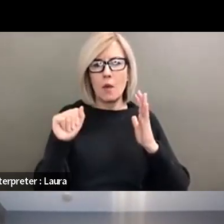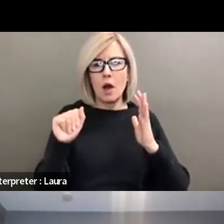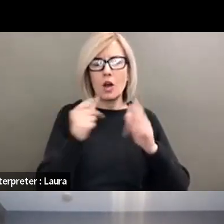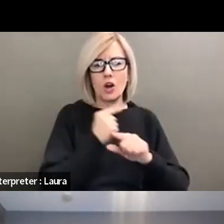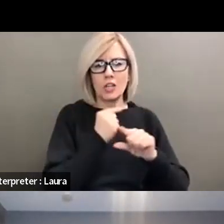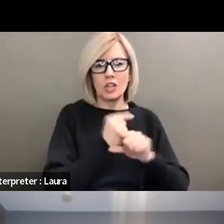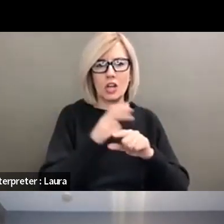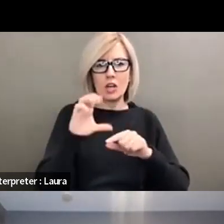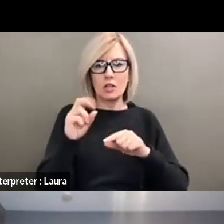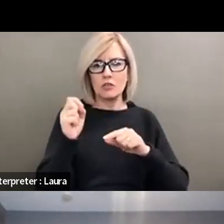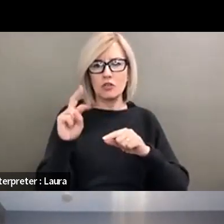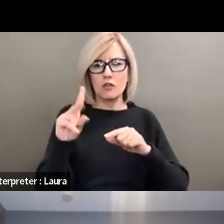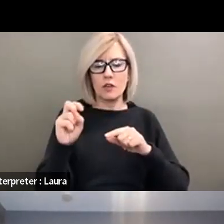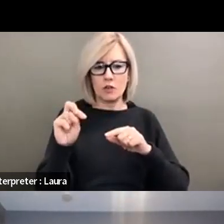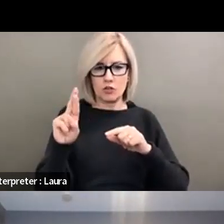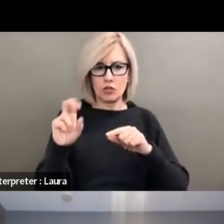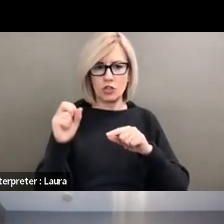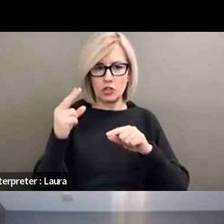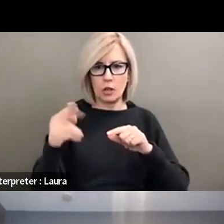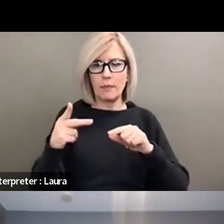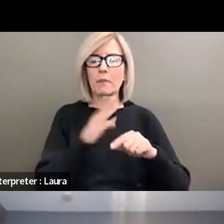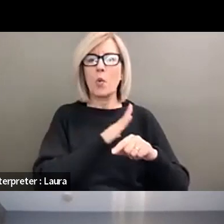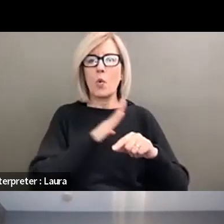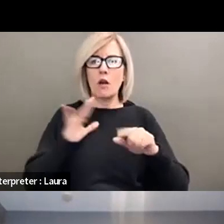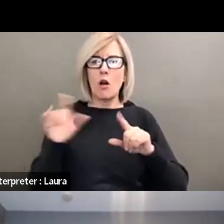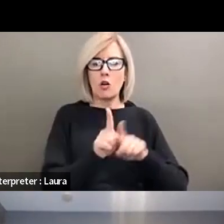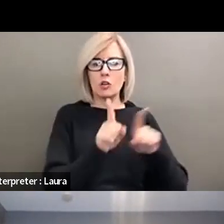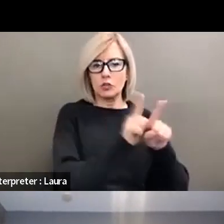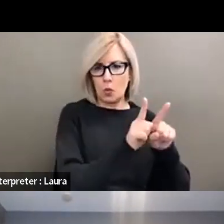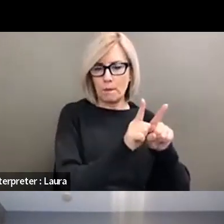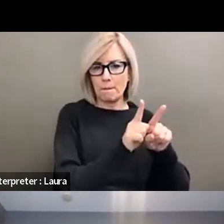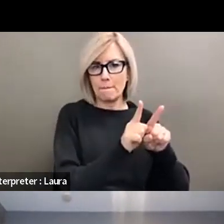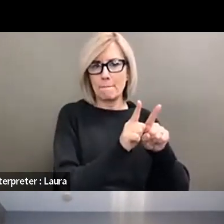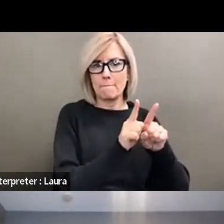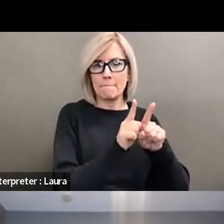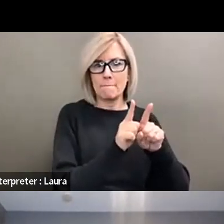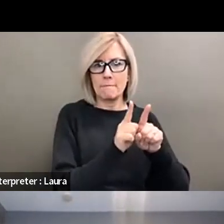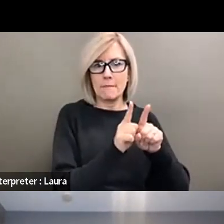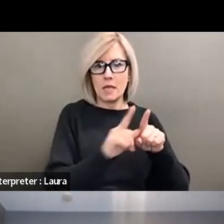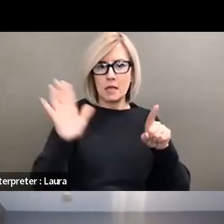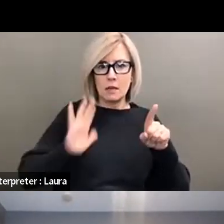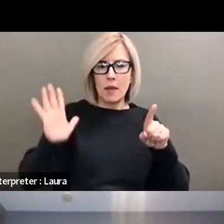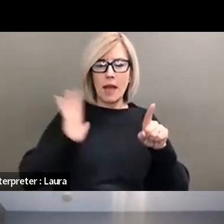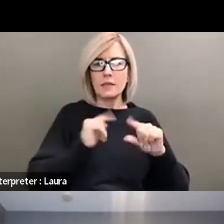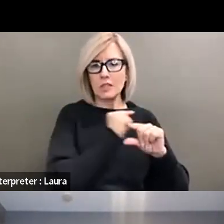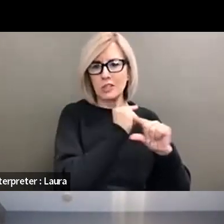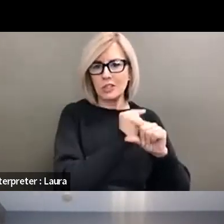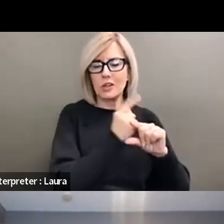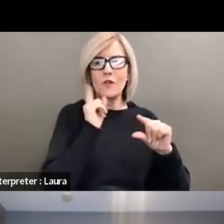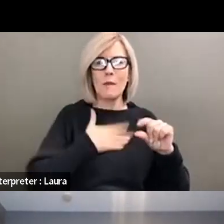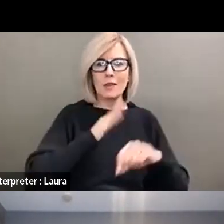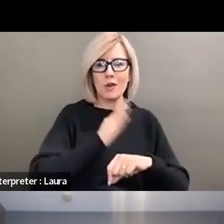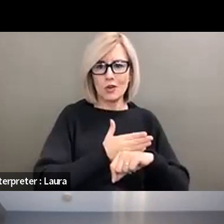and Conservatorship Association board also. Been a past guardian conservator for my